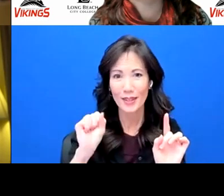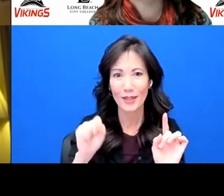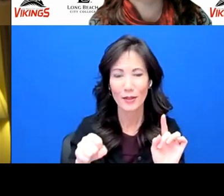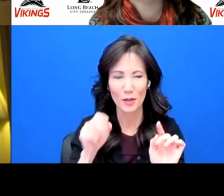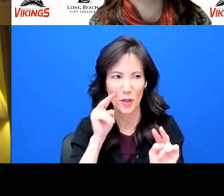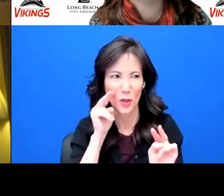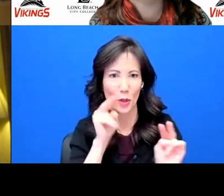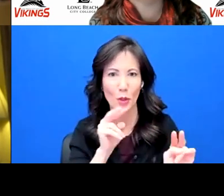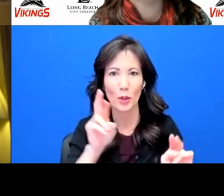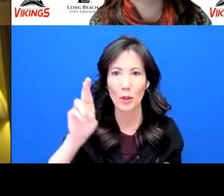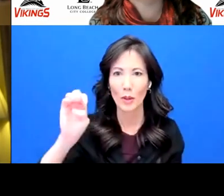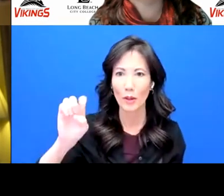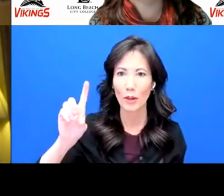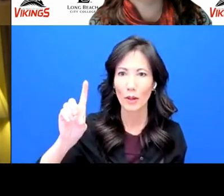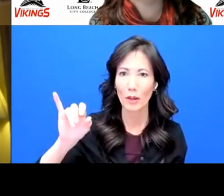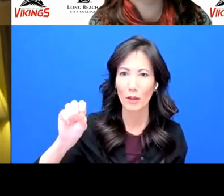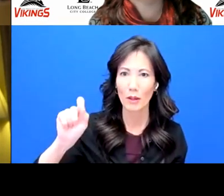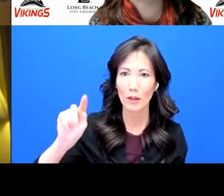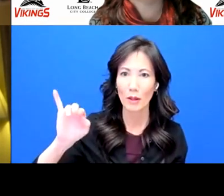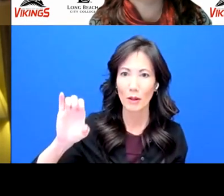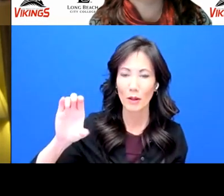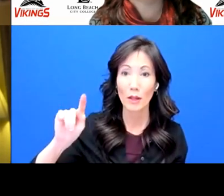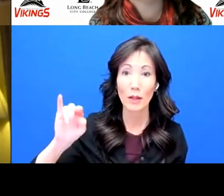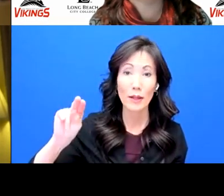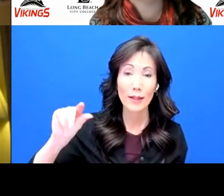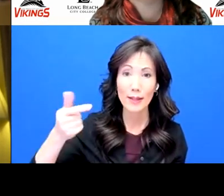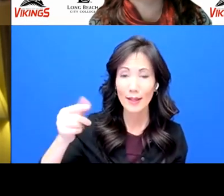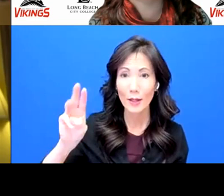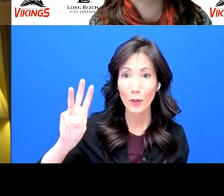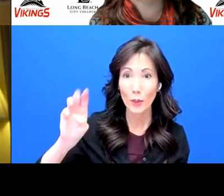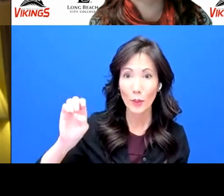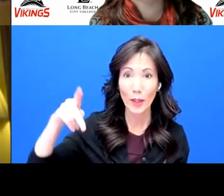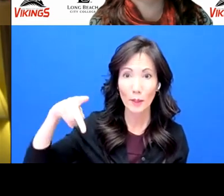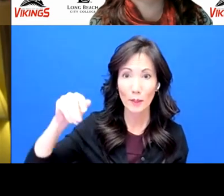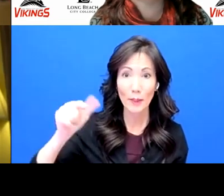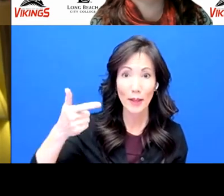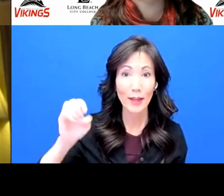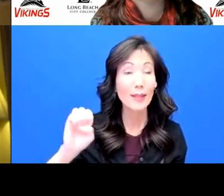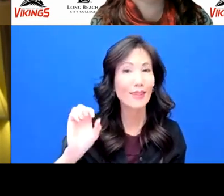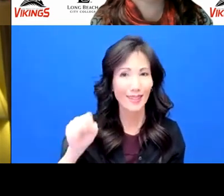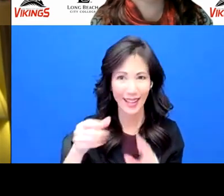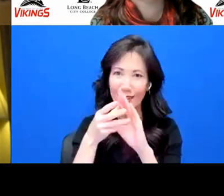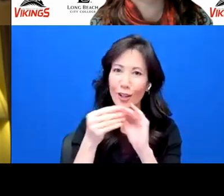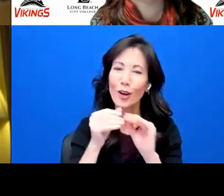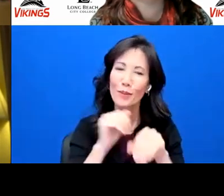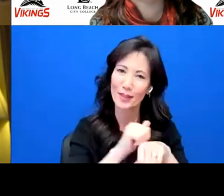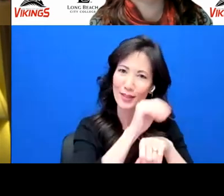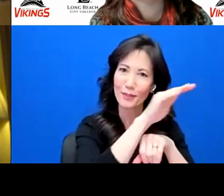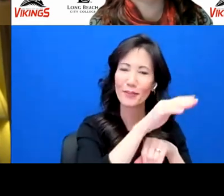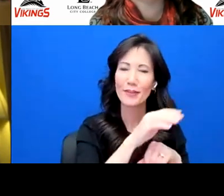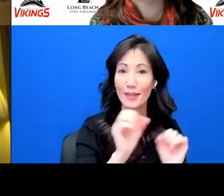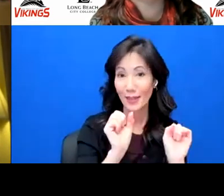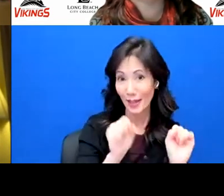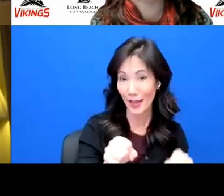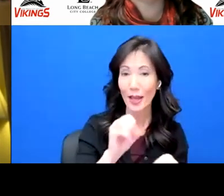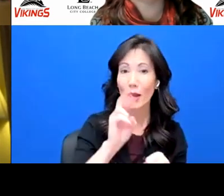our redistricting webpage and submit your comments there through the survey, or you may also use the mapping tool to